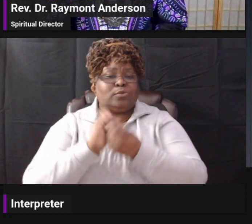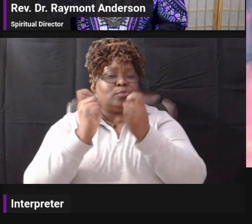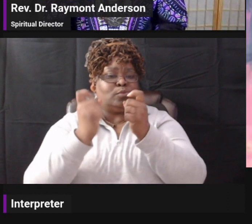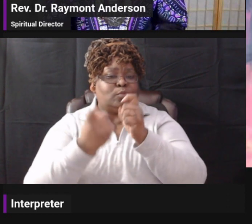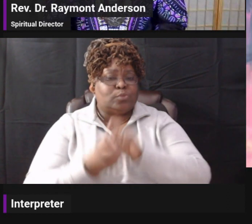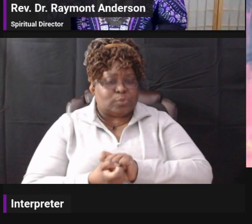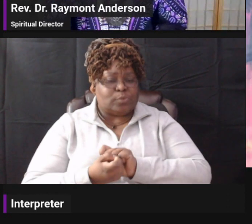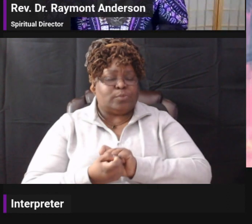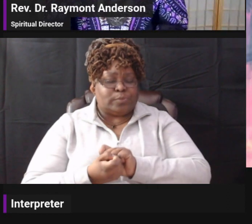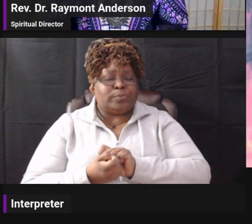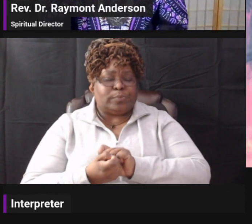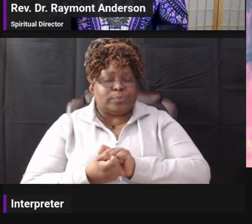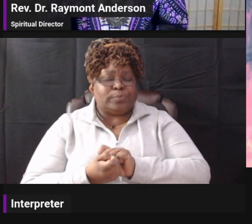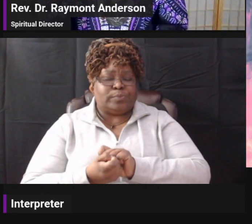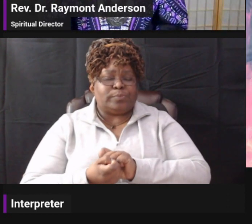change?